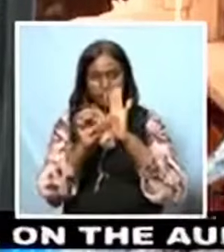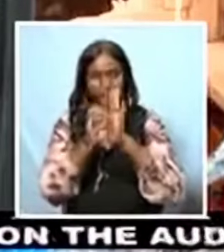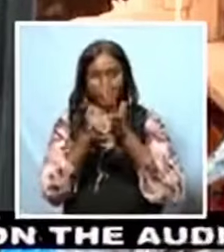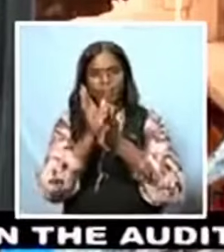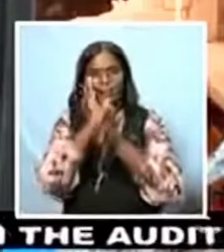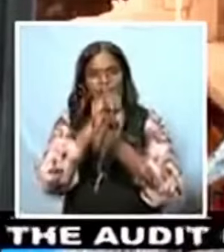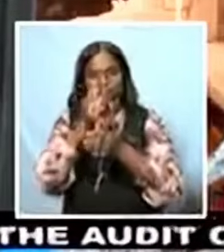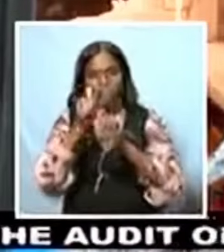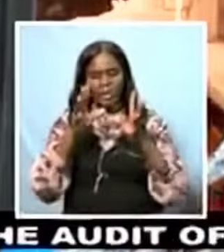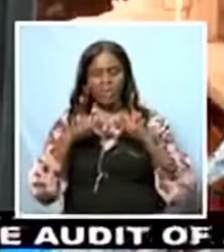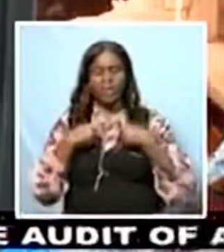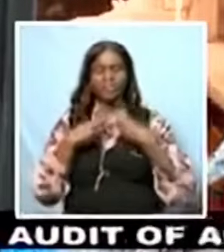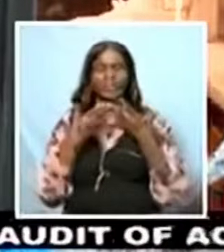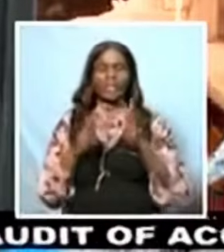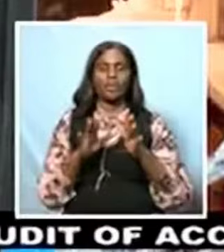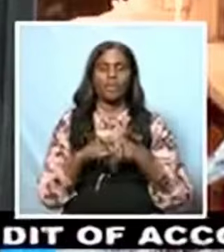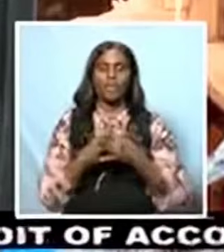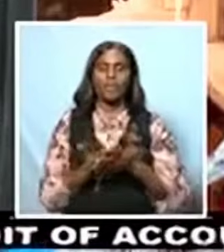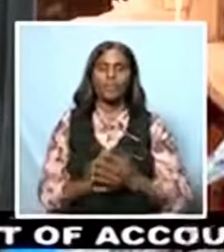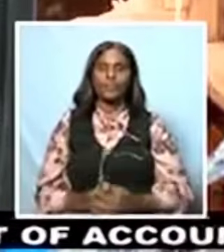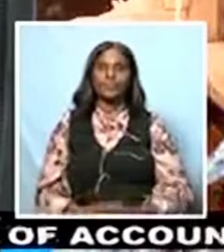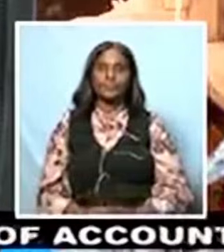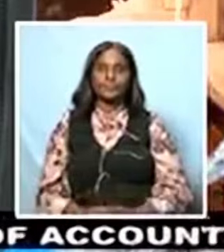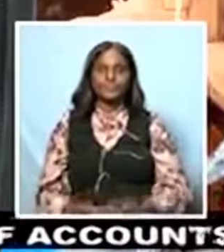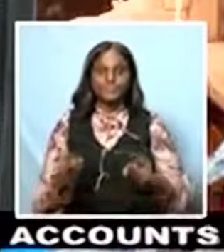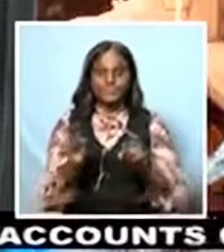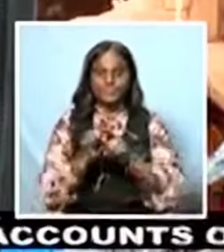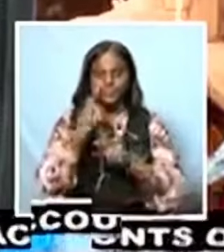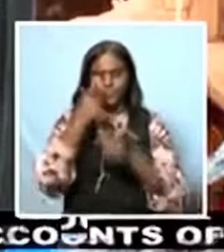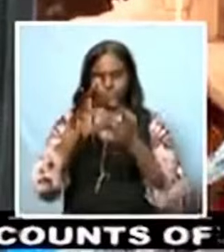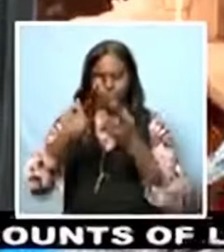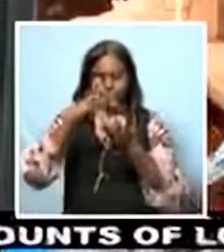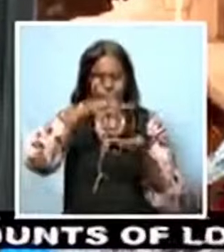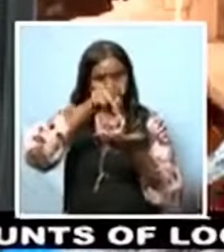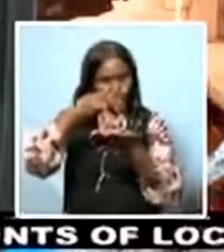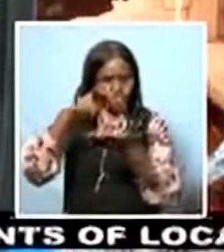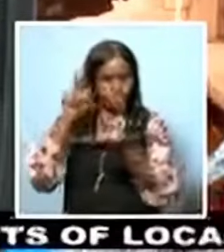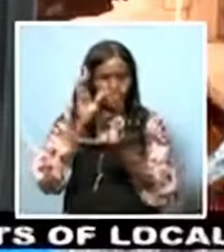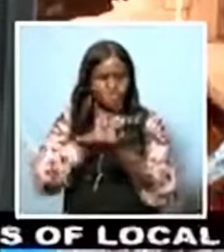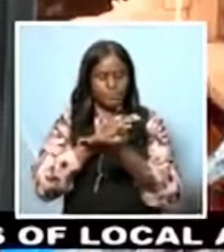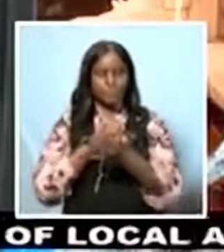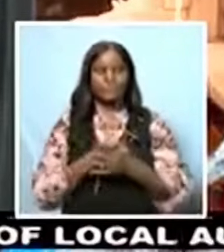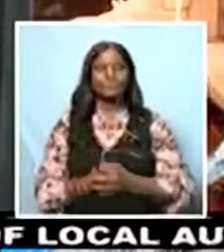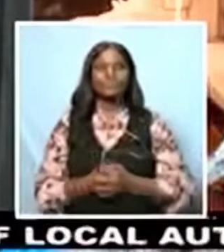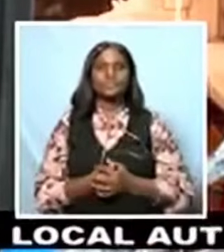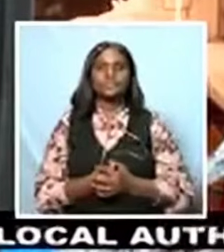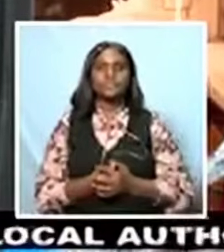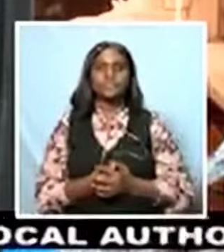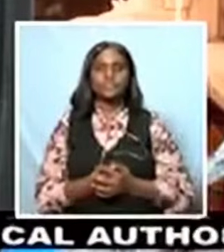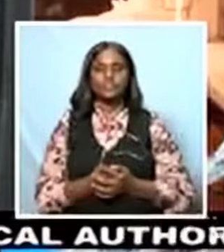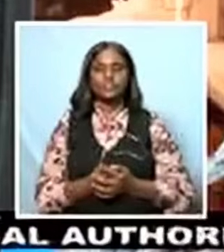how did you admit them? And those, were they paid?